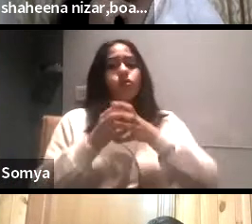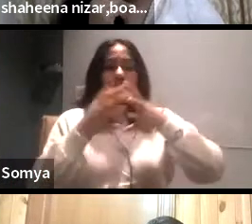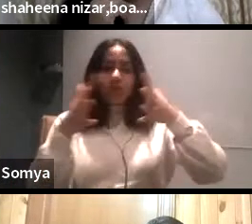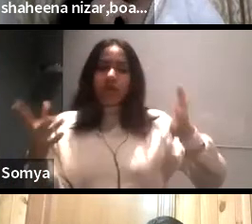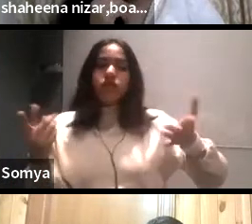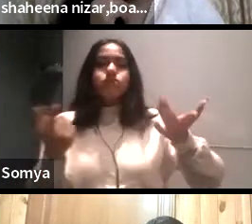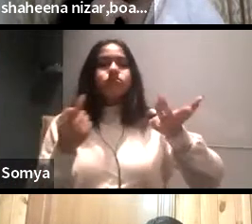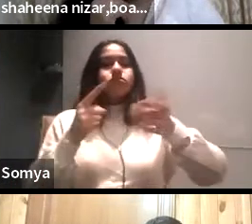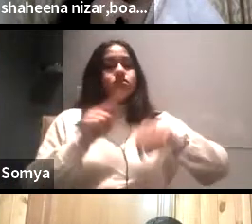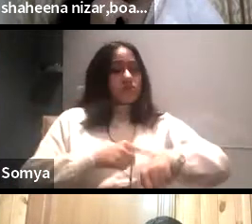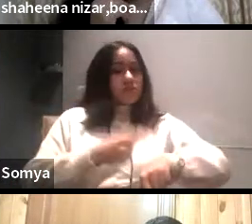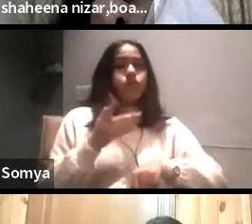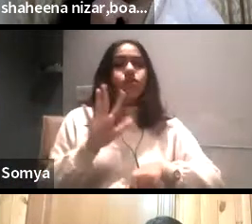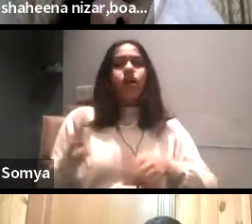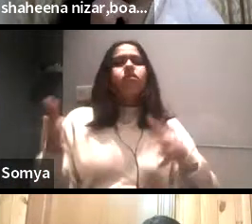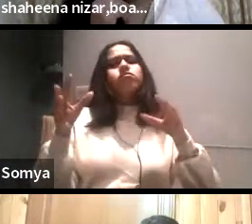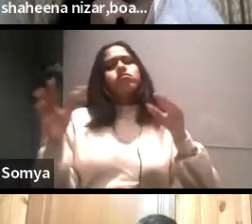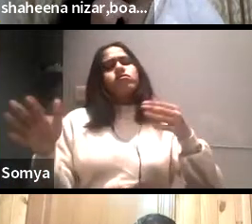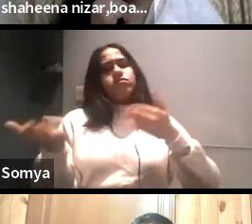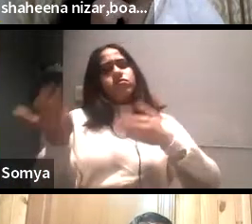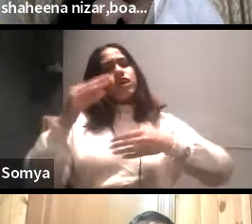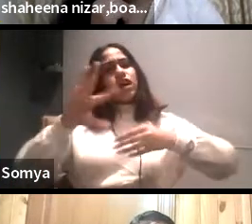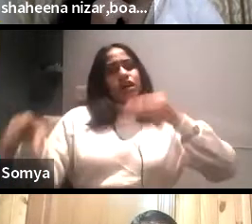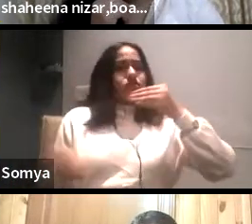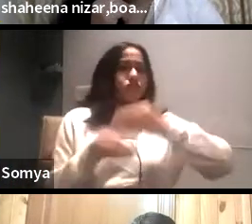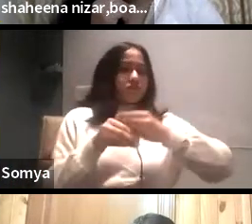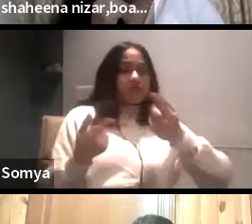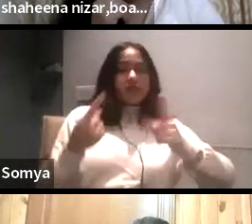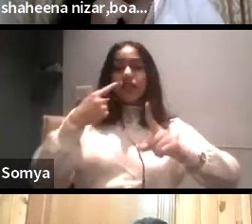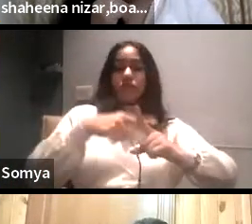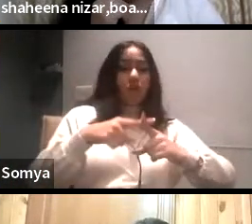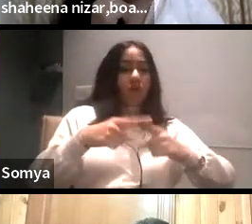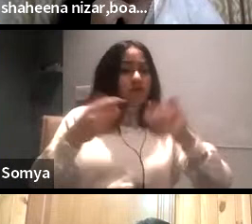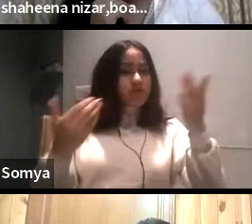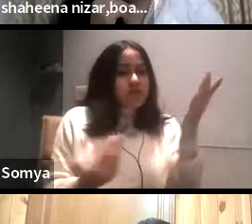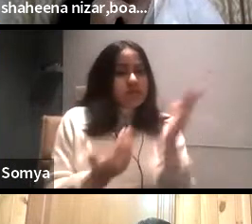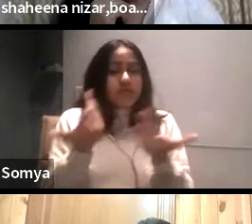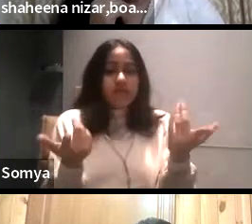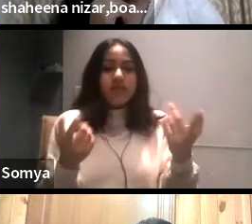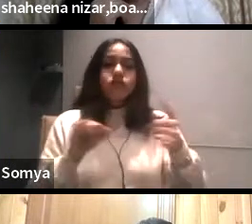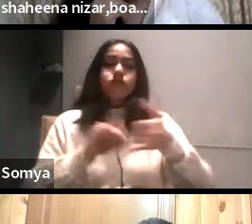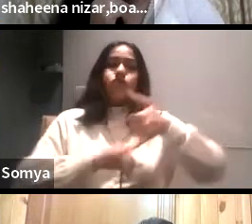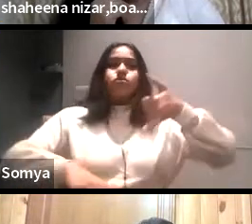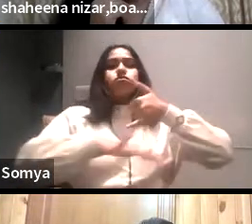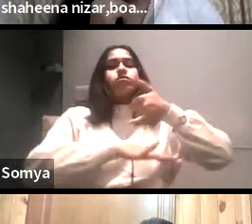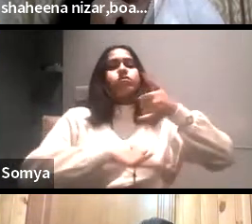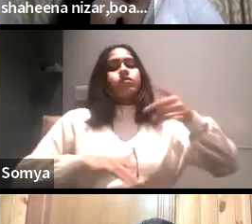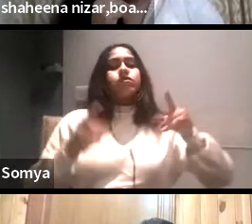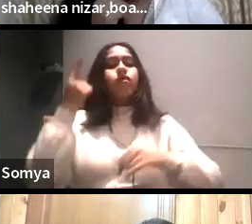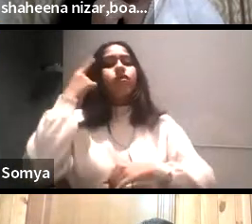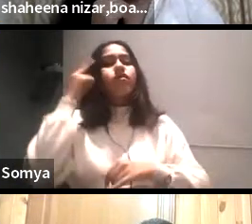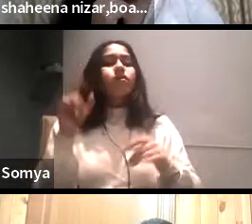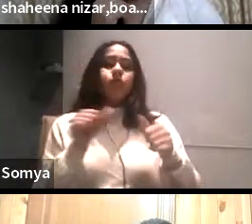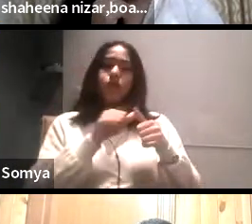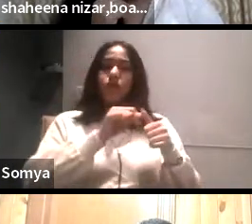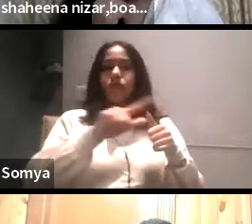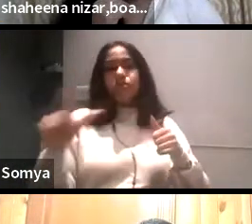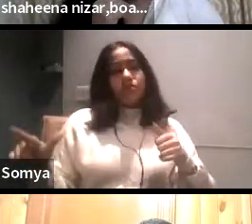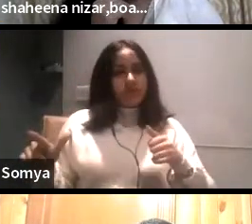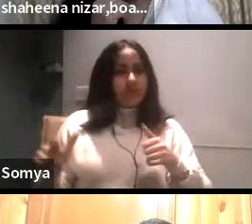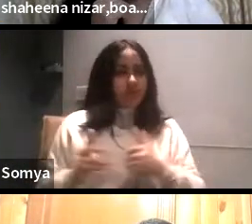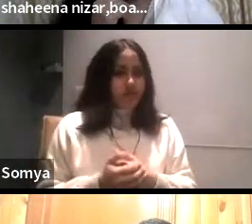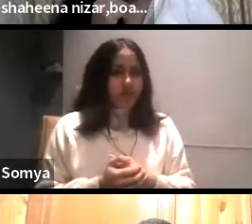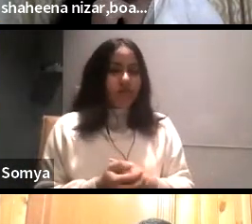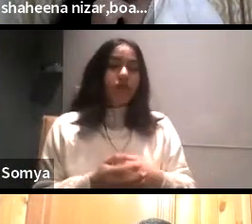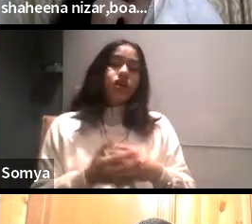for everyone to get involved in creating a positive, inclusive society for all. The most